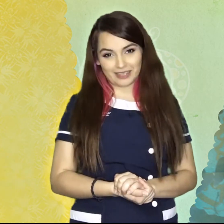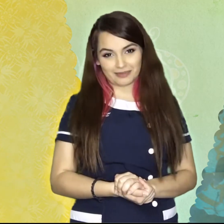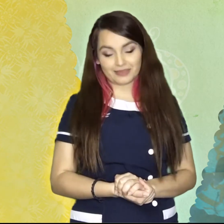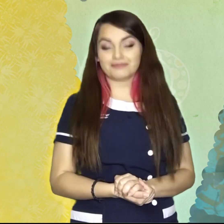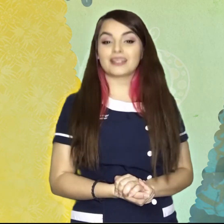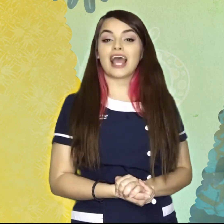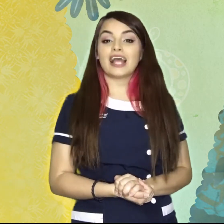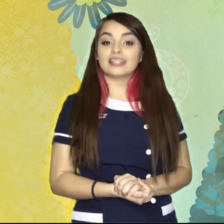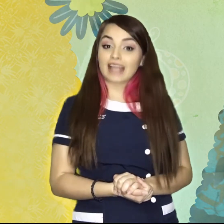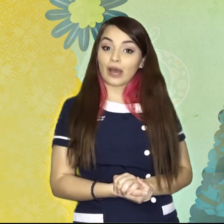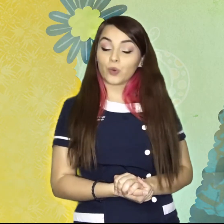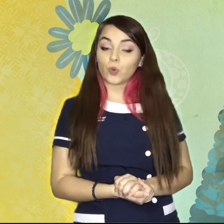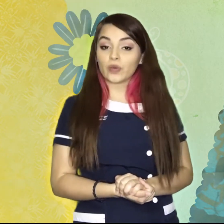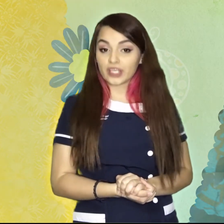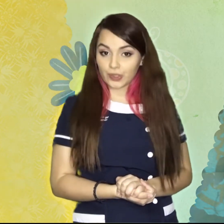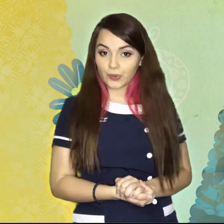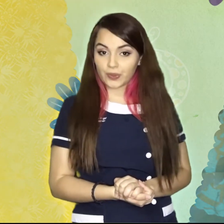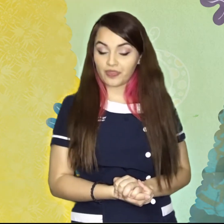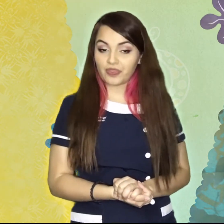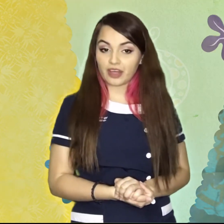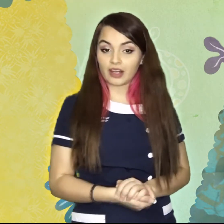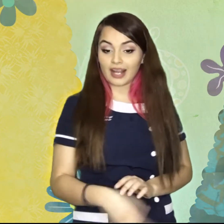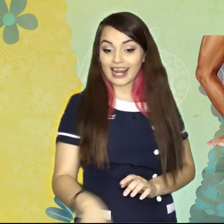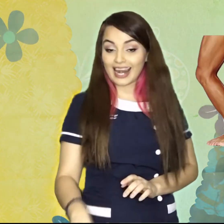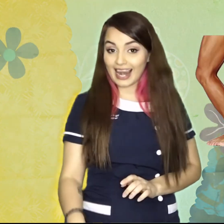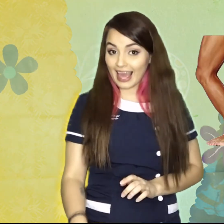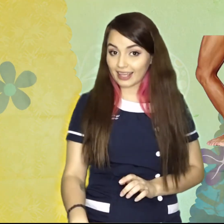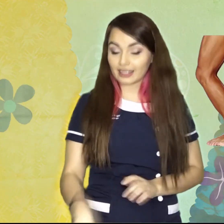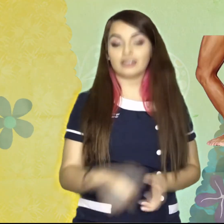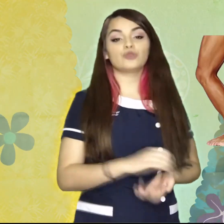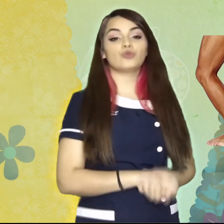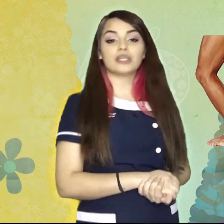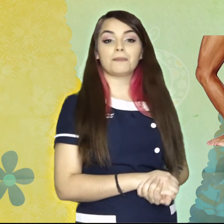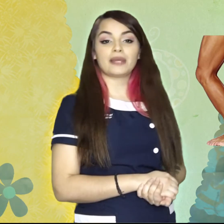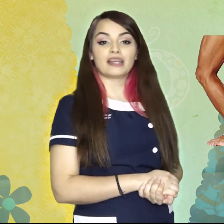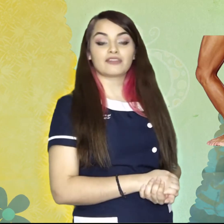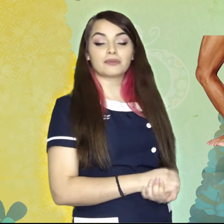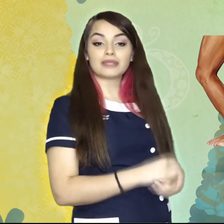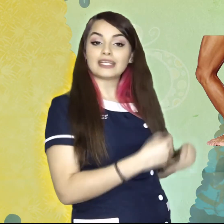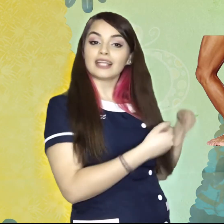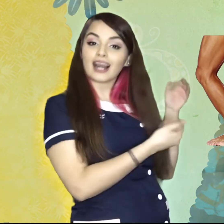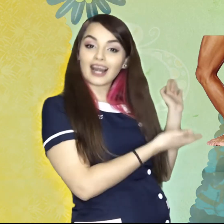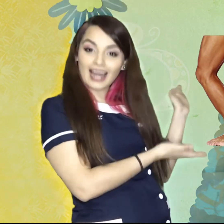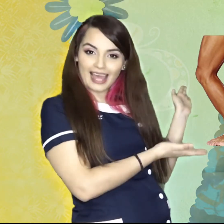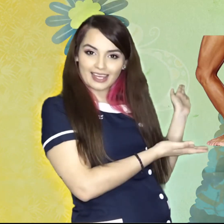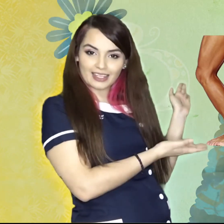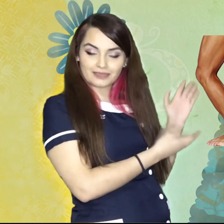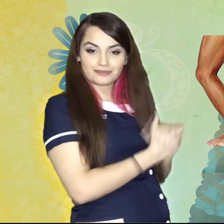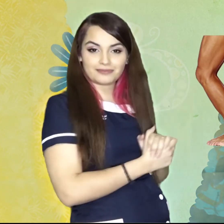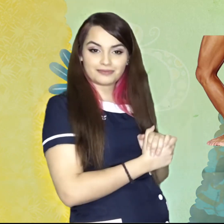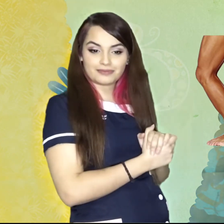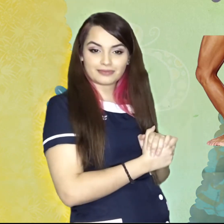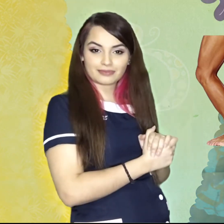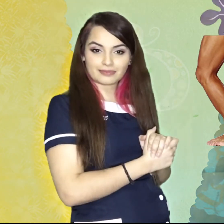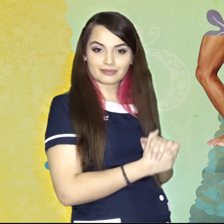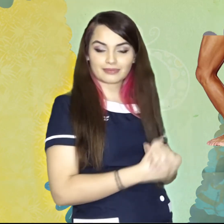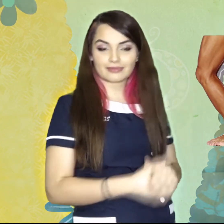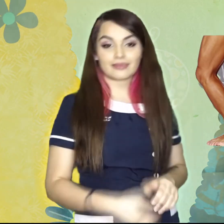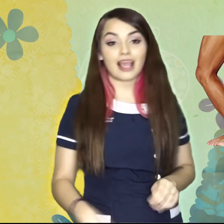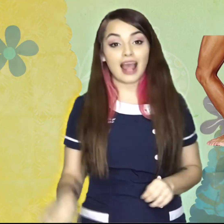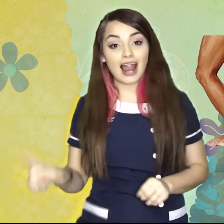Excellent job. Now we go with the leg. Repeat after me. Leg.